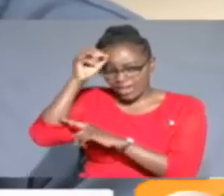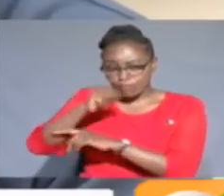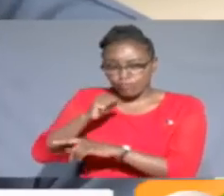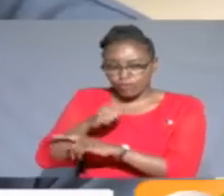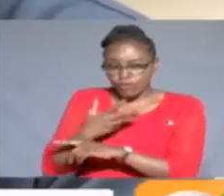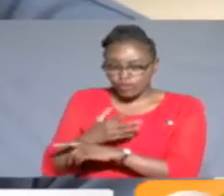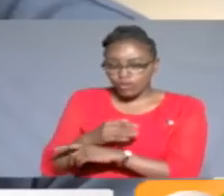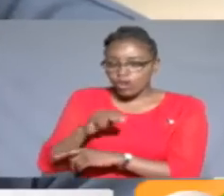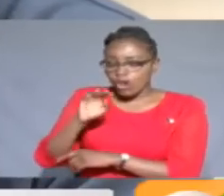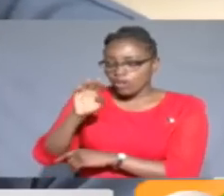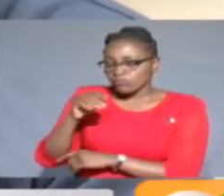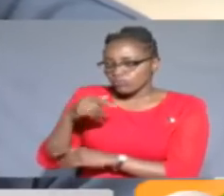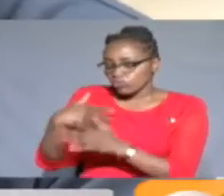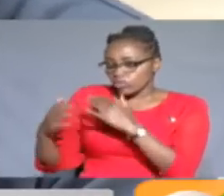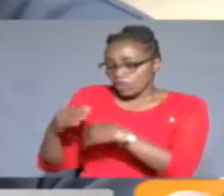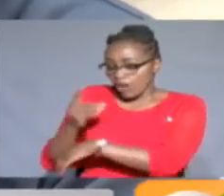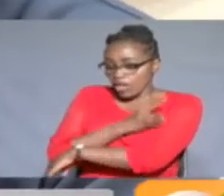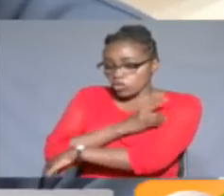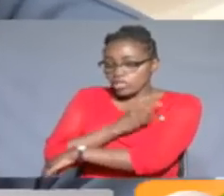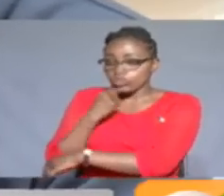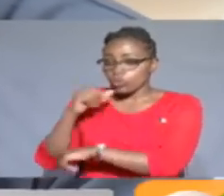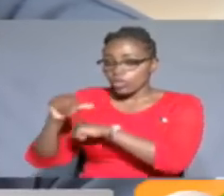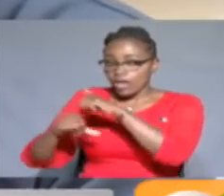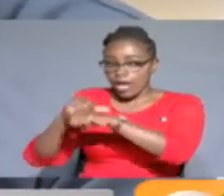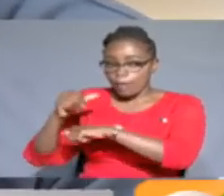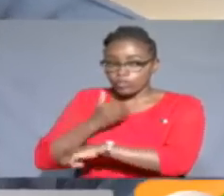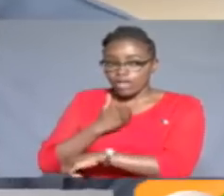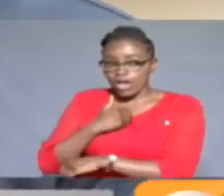what Dr. Nyekal was talking about. We have what we call